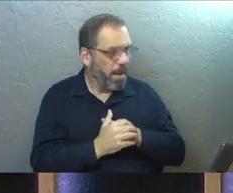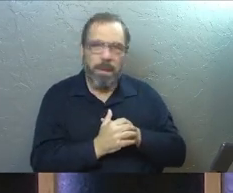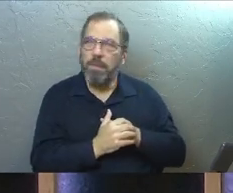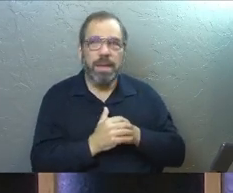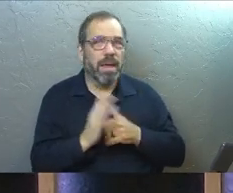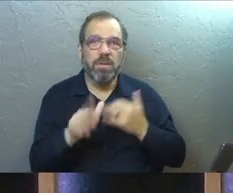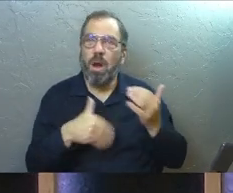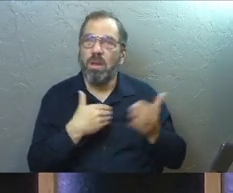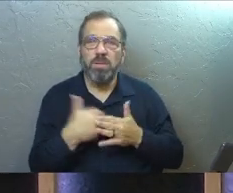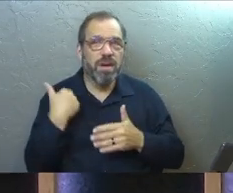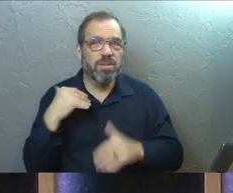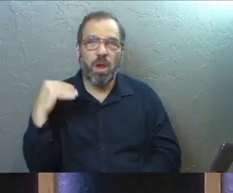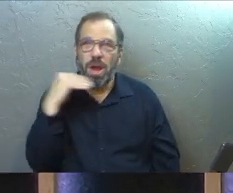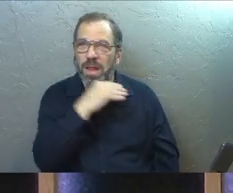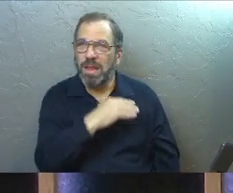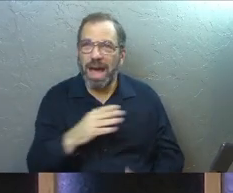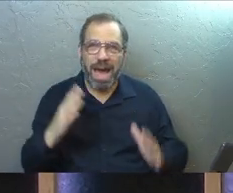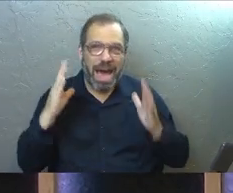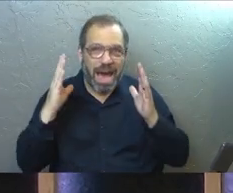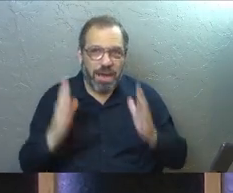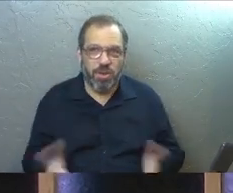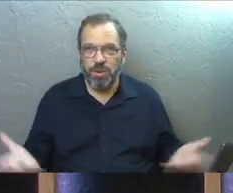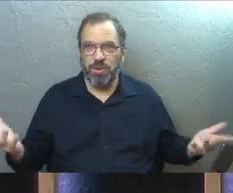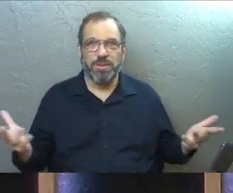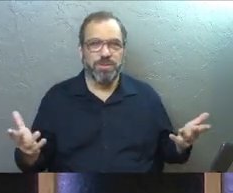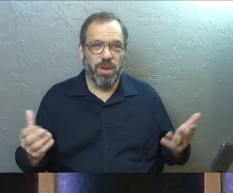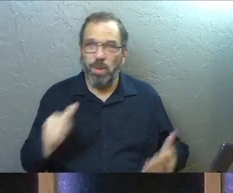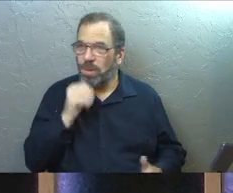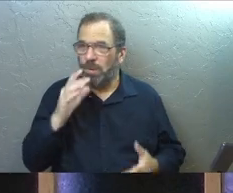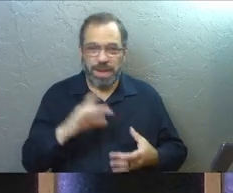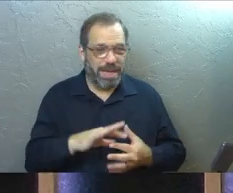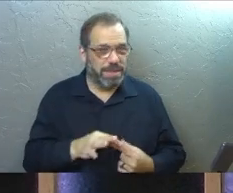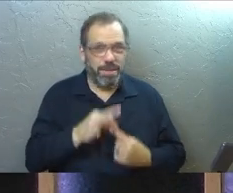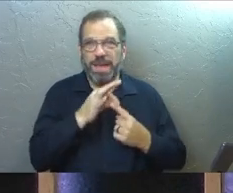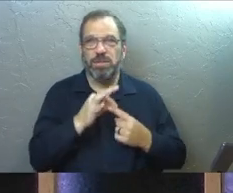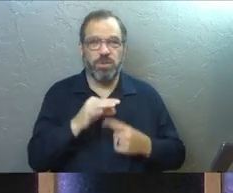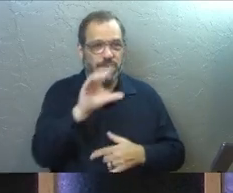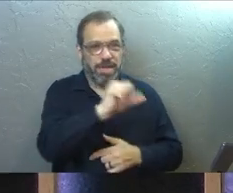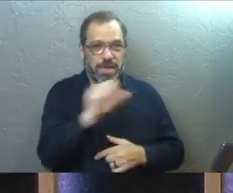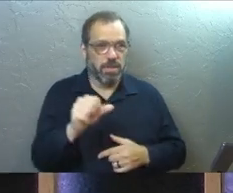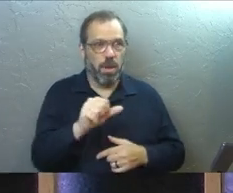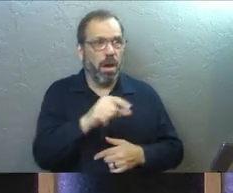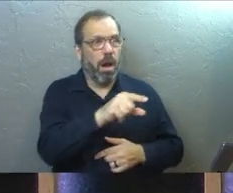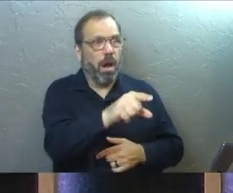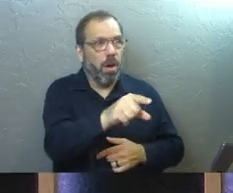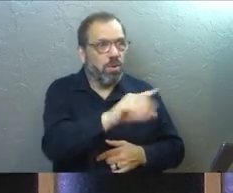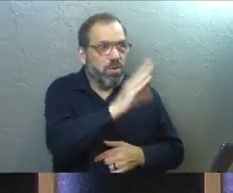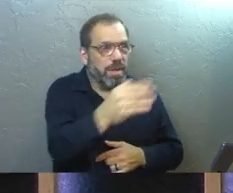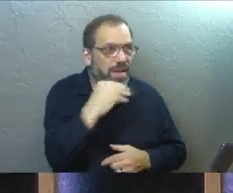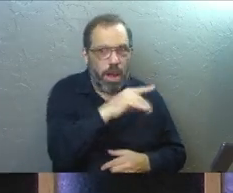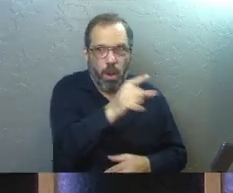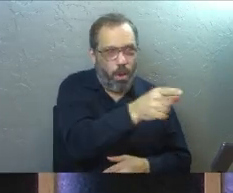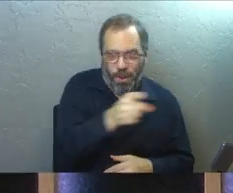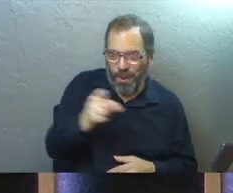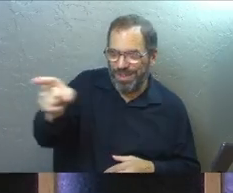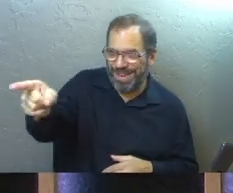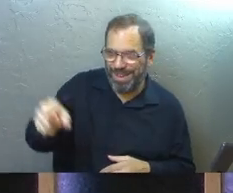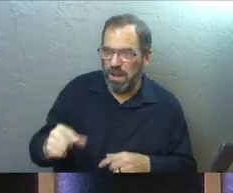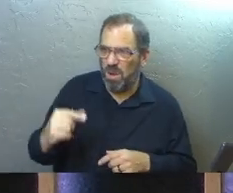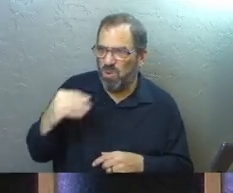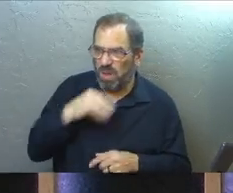Because we all are. Yes. We don't have some special Sunday school, ultra-churched people who never lie, and then there's just